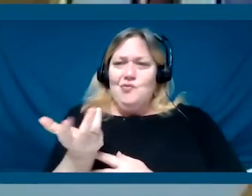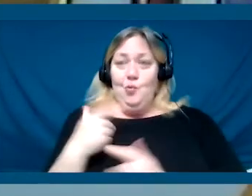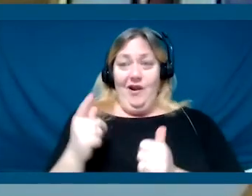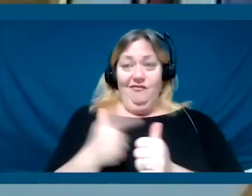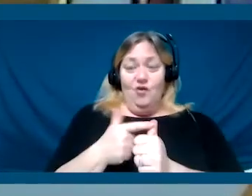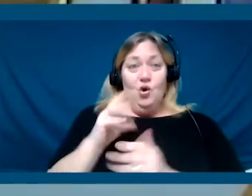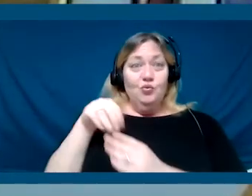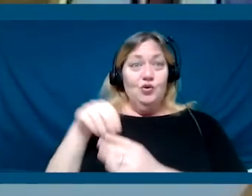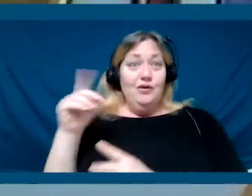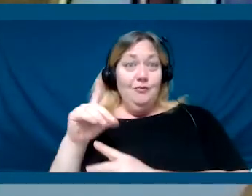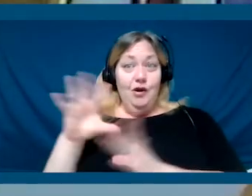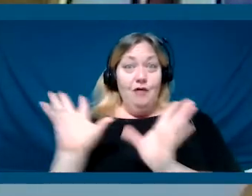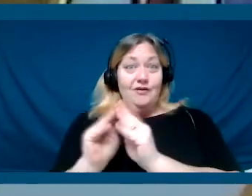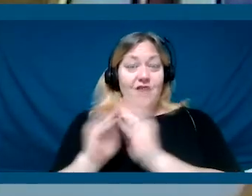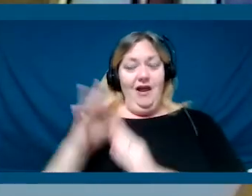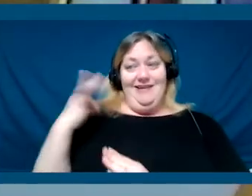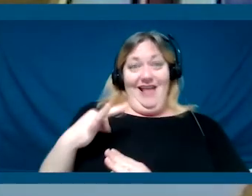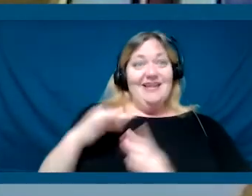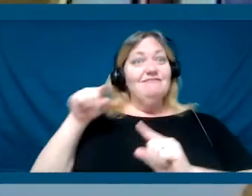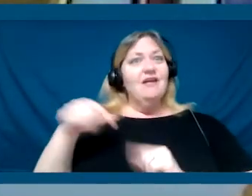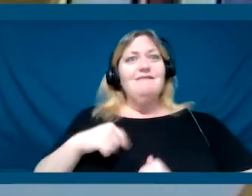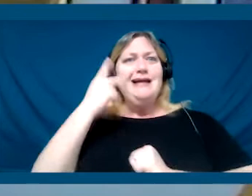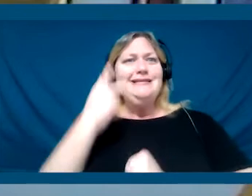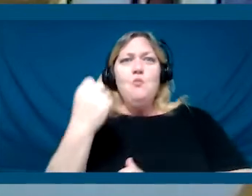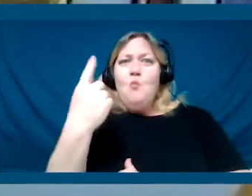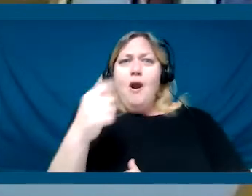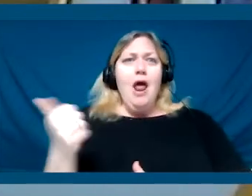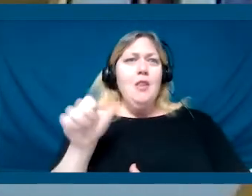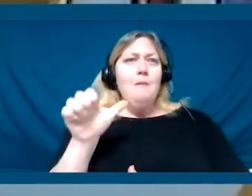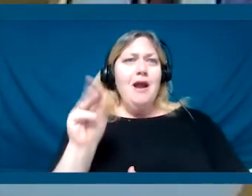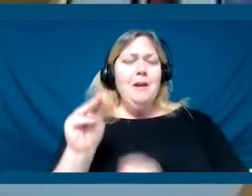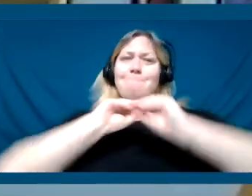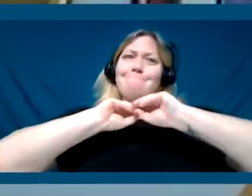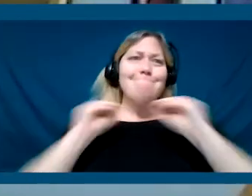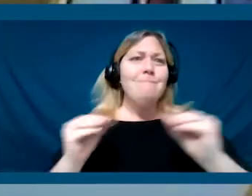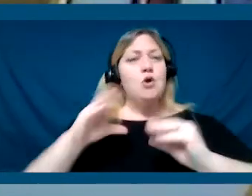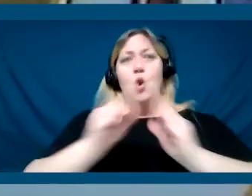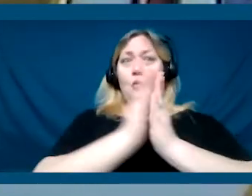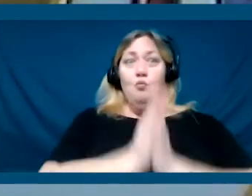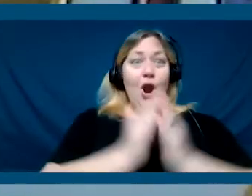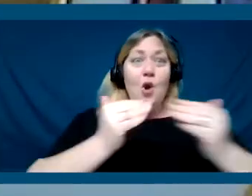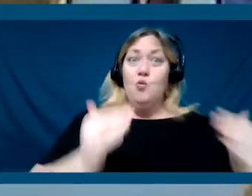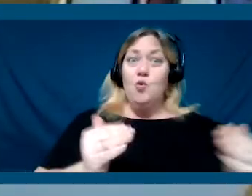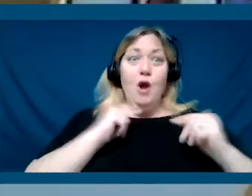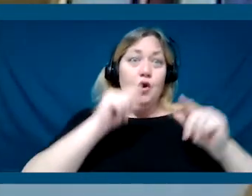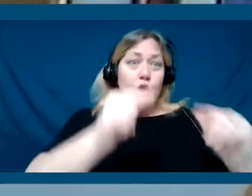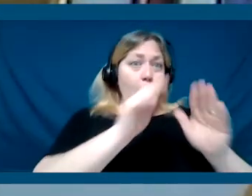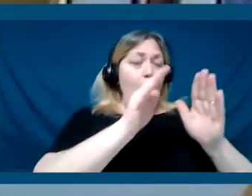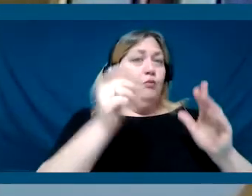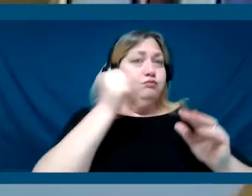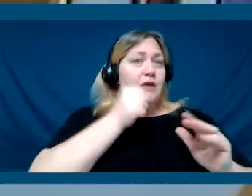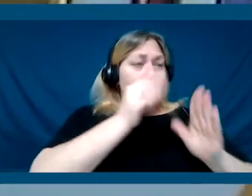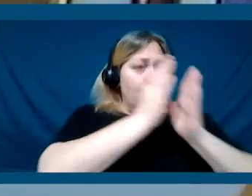the Democratic Convention as a delegate, I did not see a single Muslim. There was no prayer room assigned where I could do my daily